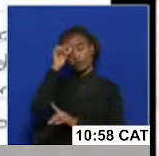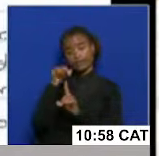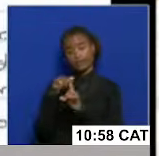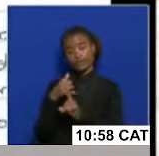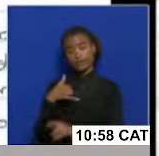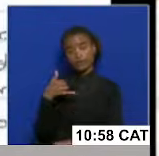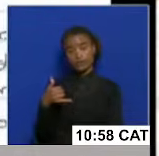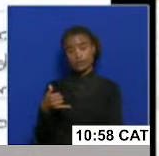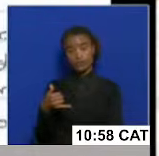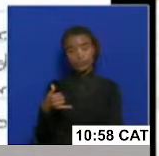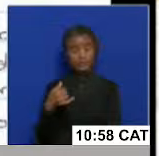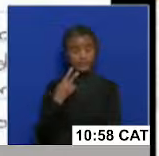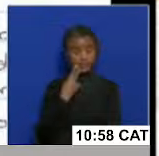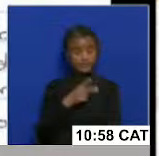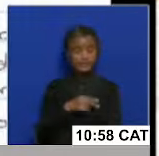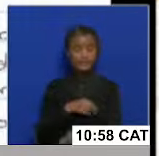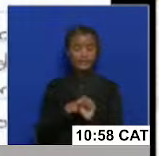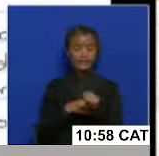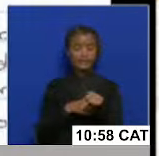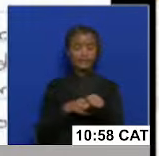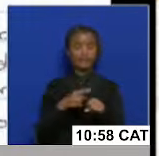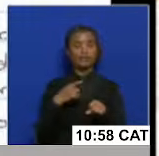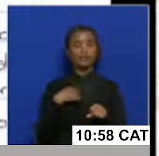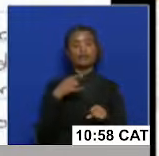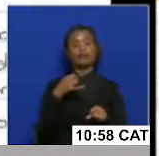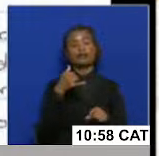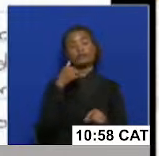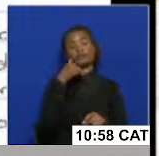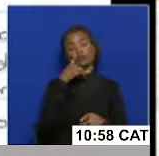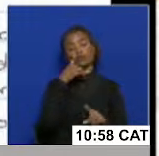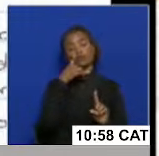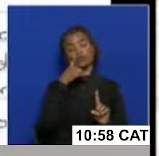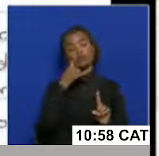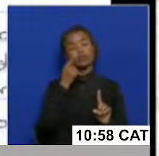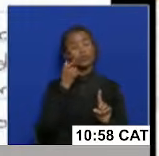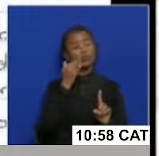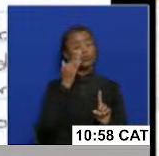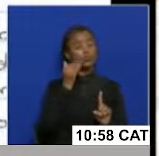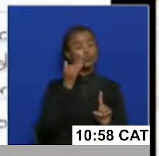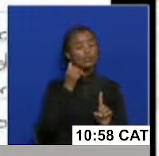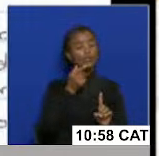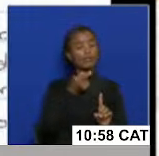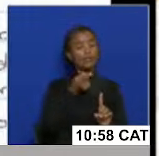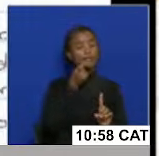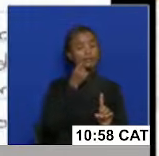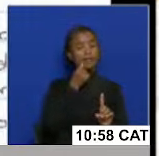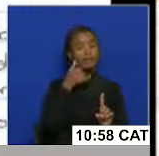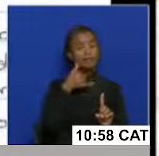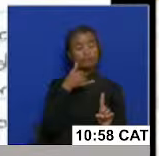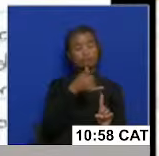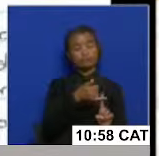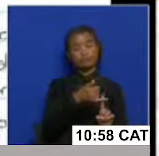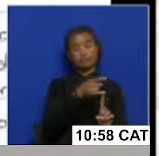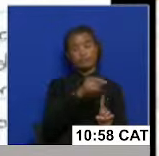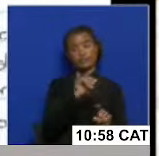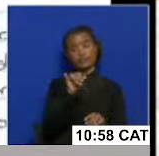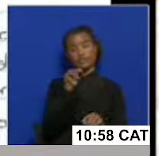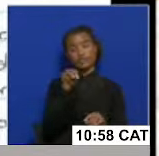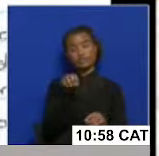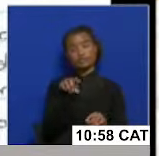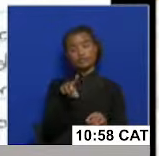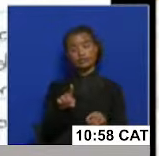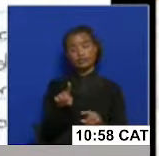you, and gave the phone to the white male. The white male spoke to the JMPD officer, as well as another person who was with the JMPD